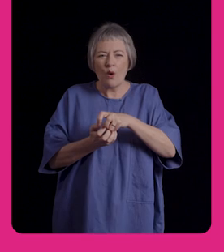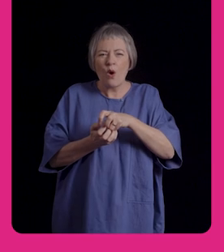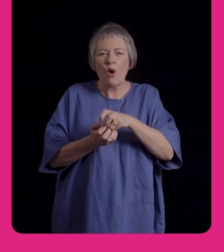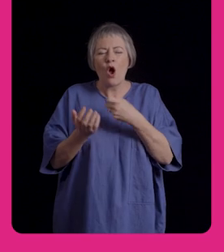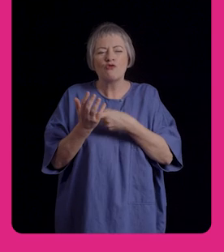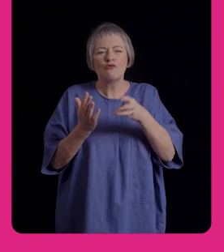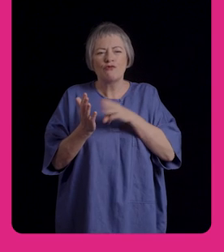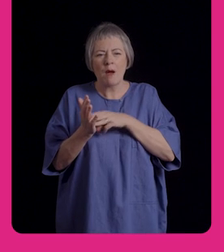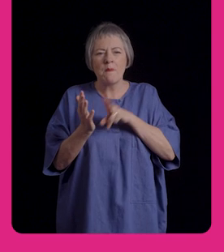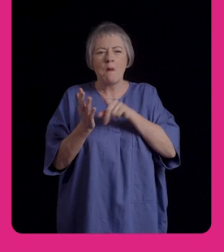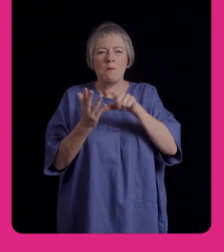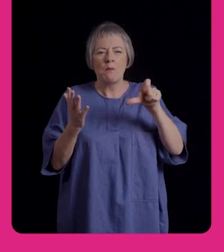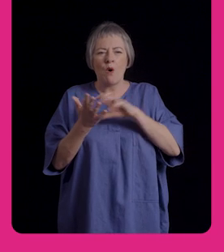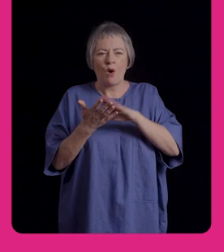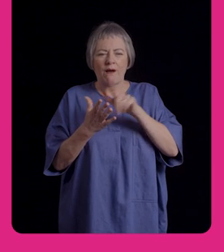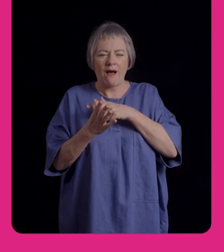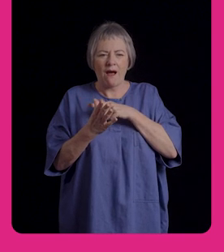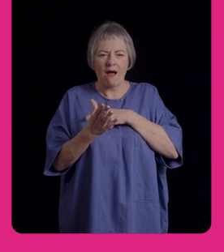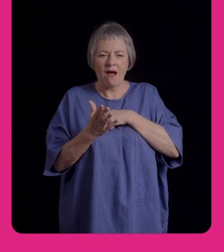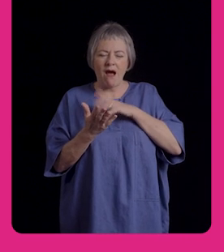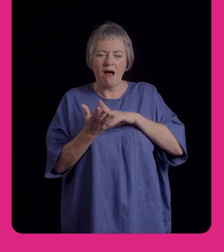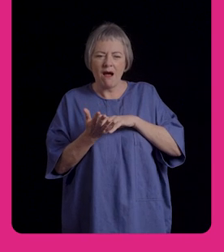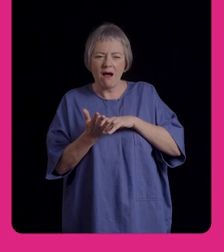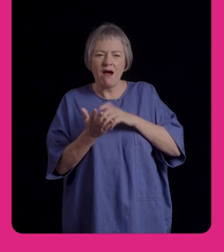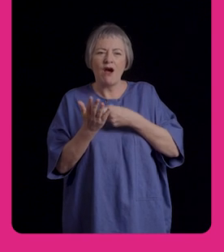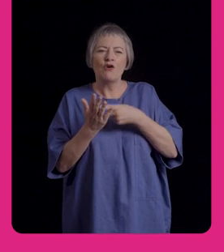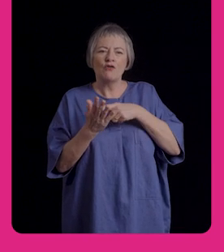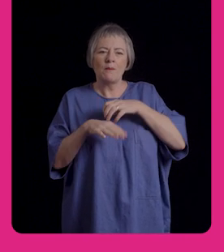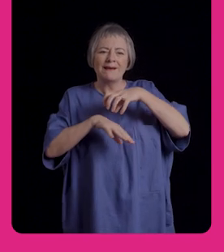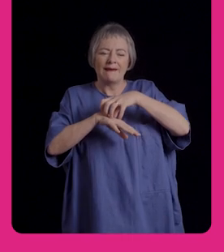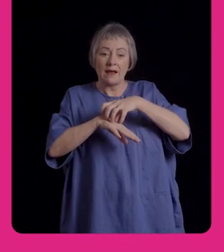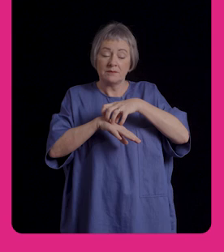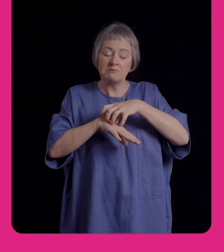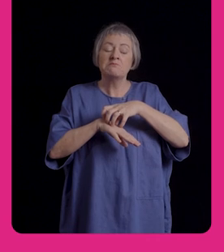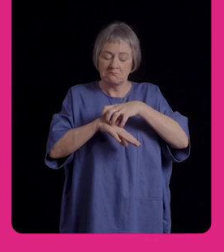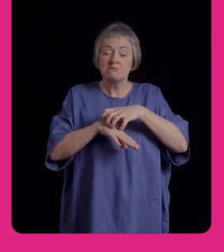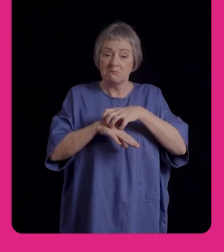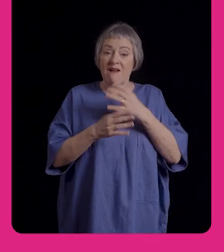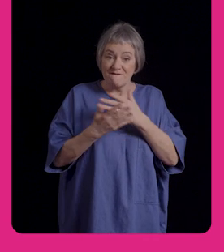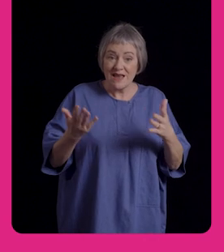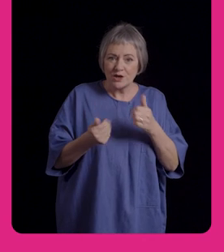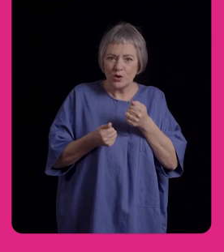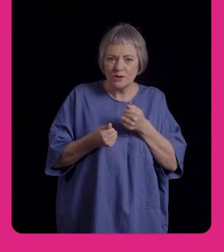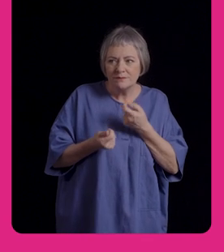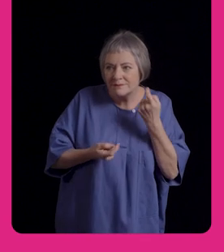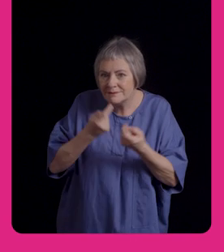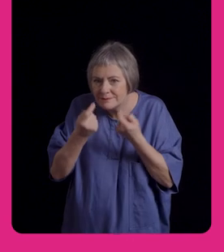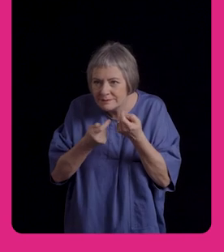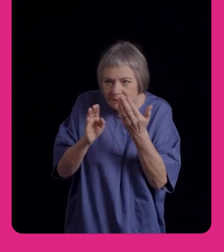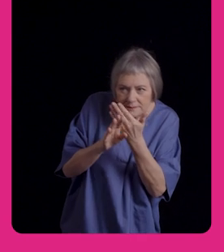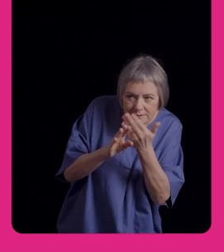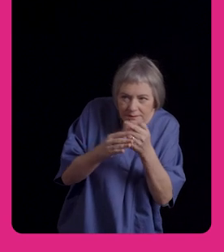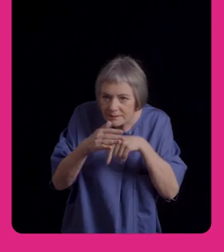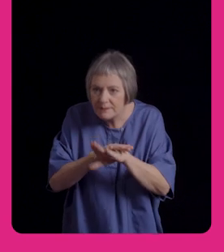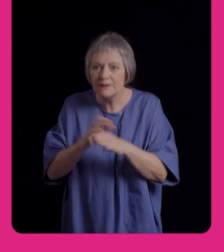favorite, rum mocha walnut layer cake. So that said, I am very good at sneaking into